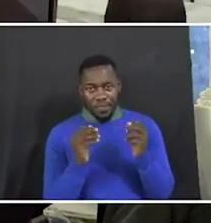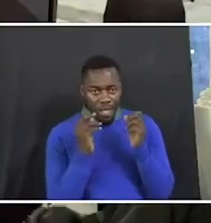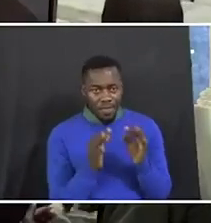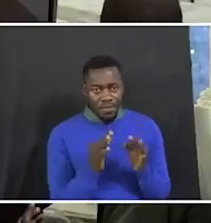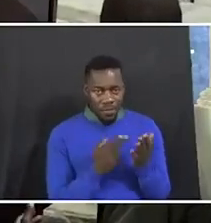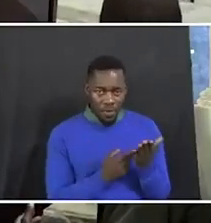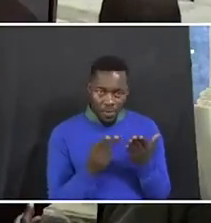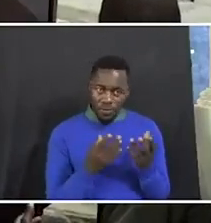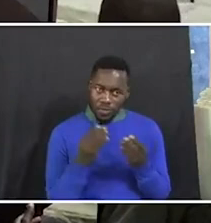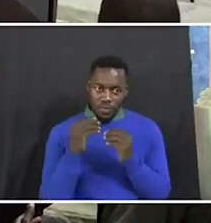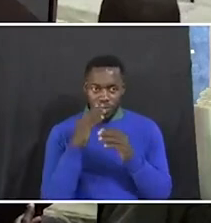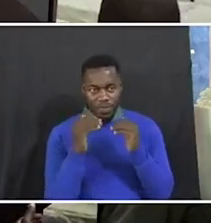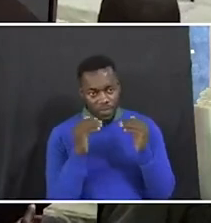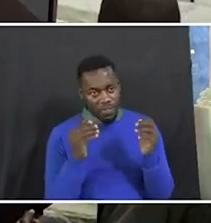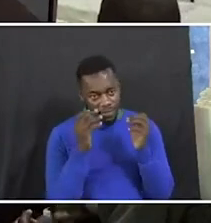begin to pour.